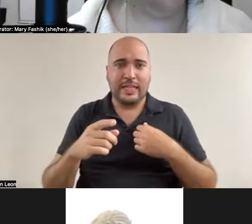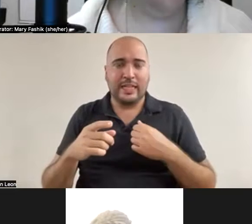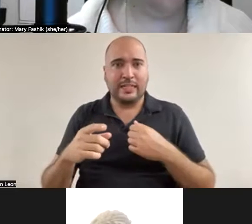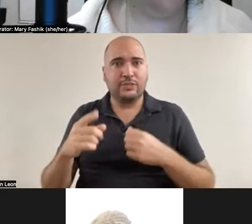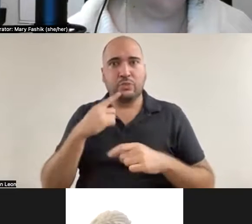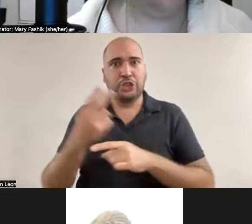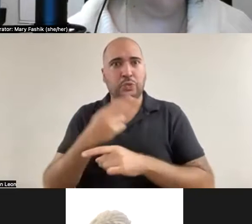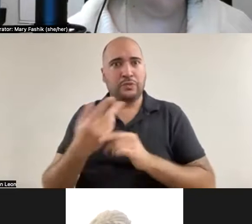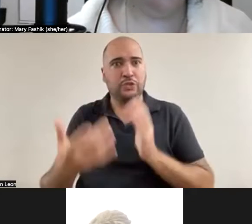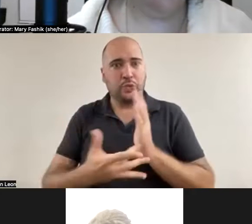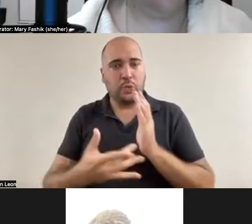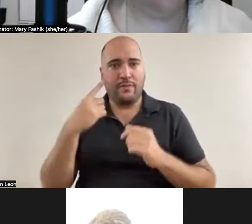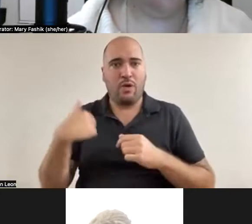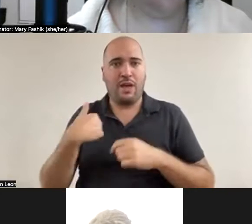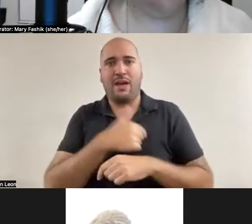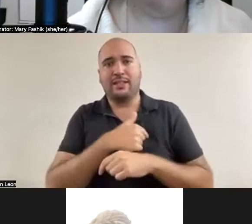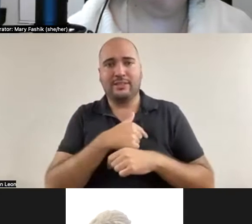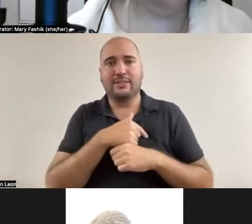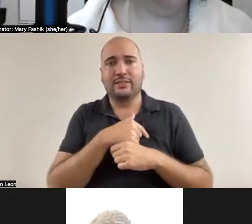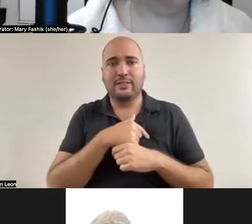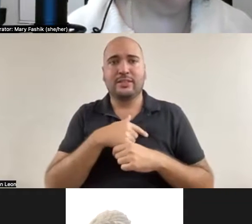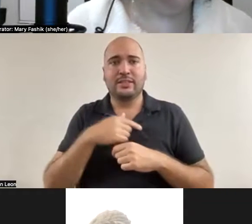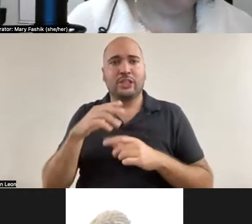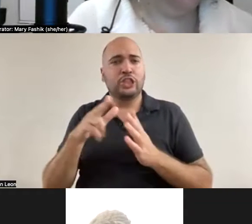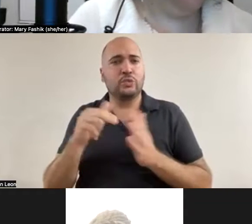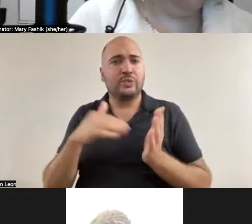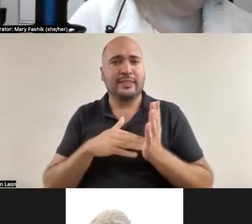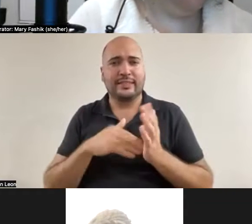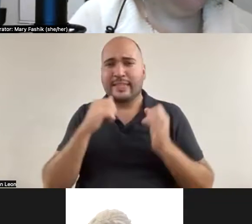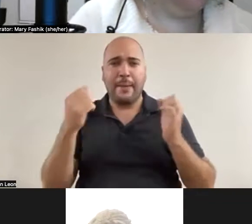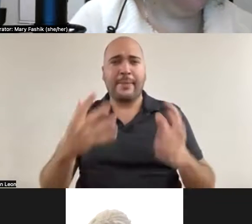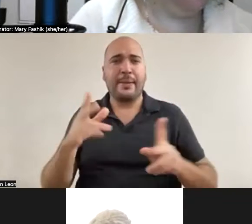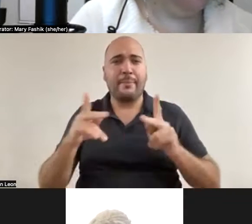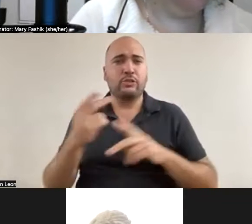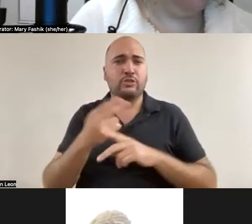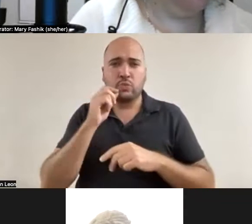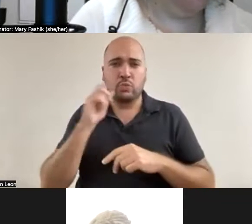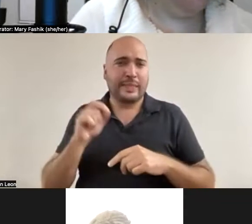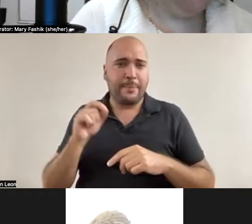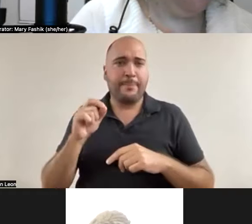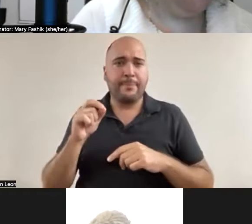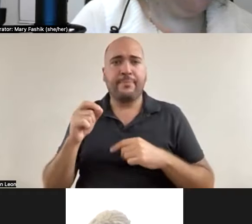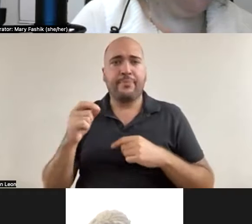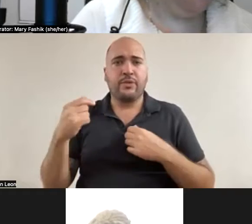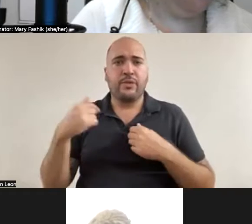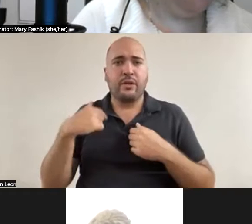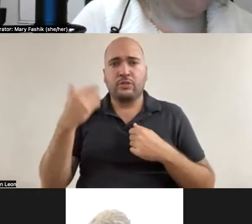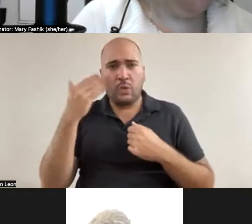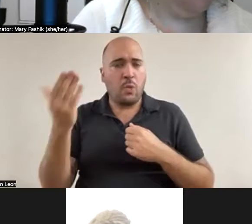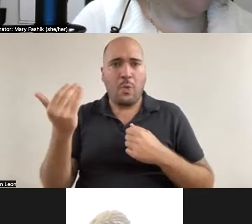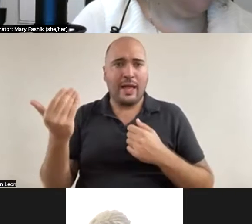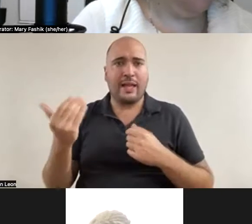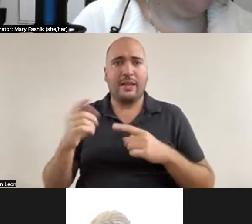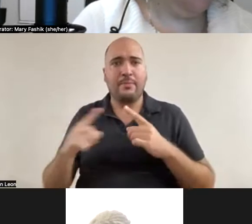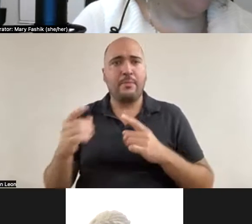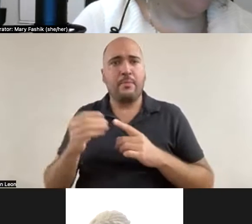useful tool for us, because in New Zealand, not many people have used WhatsApp. I don't know why, but